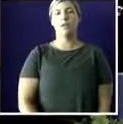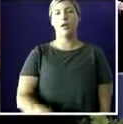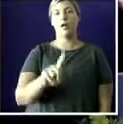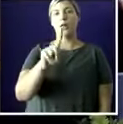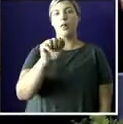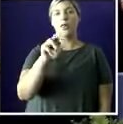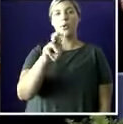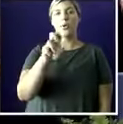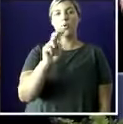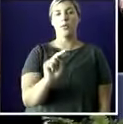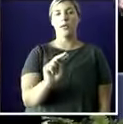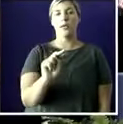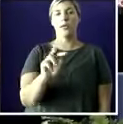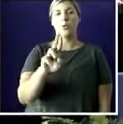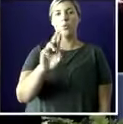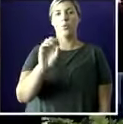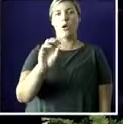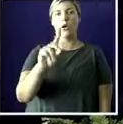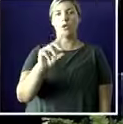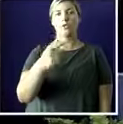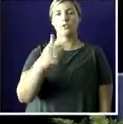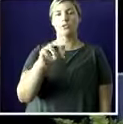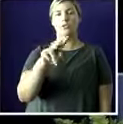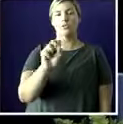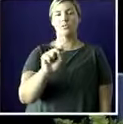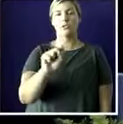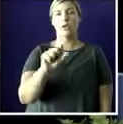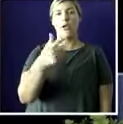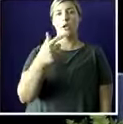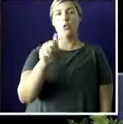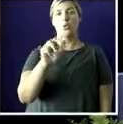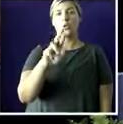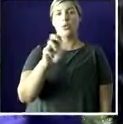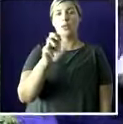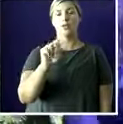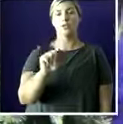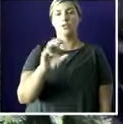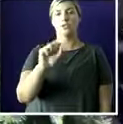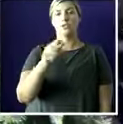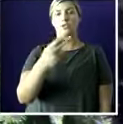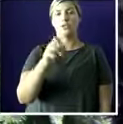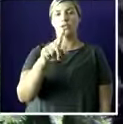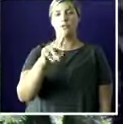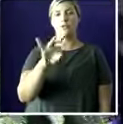Lauren Elizabeth Rogers. Grant Alexander Shields.